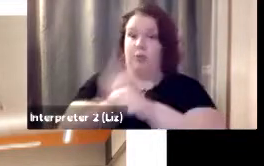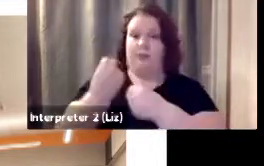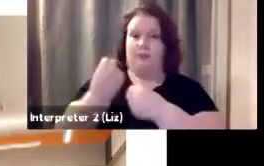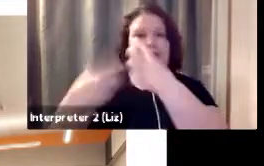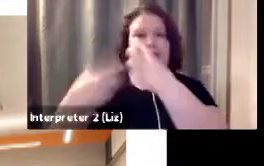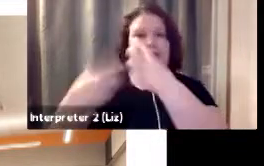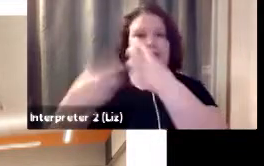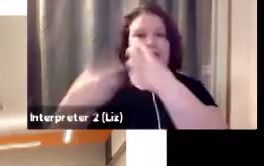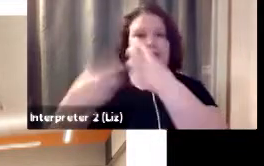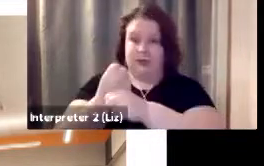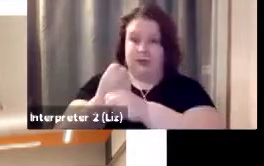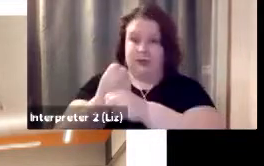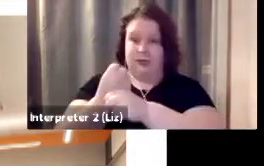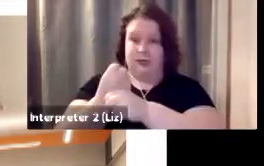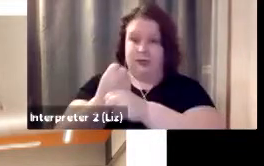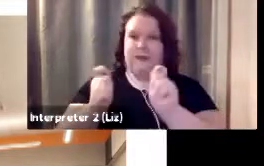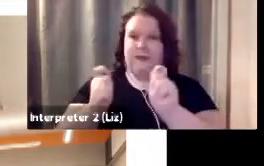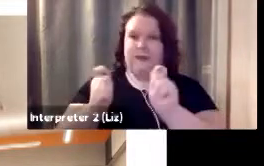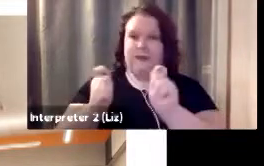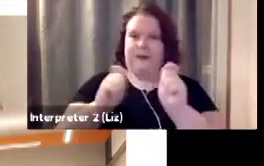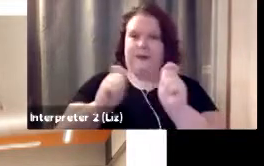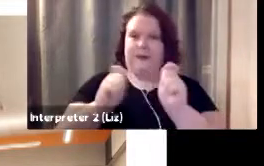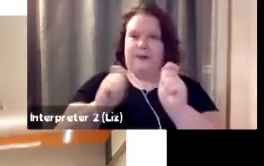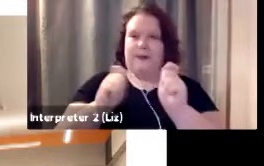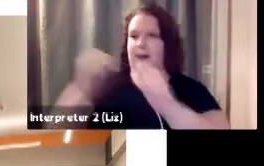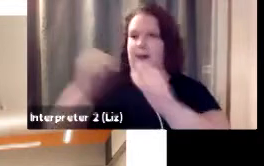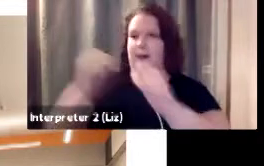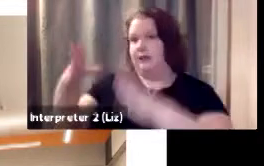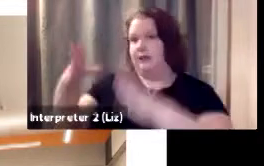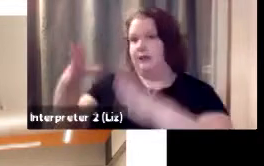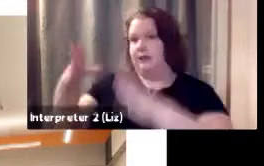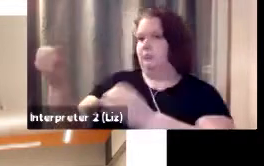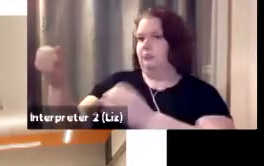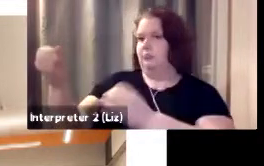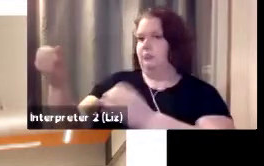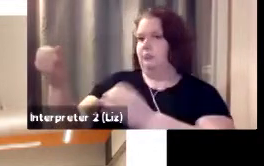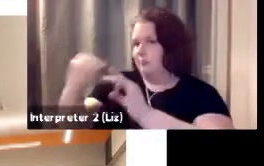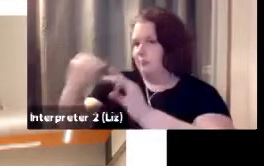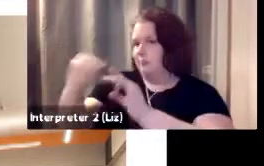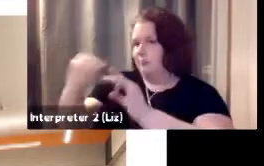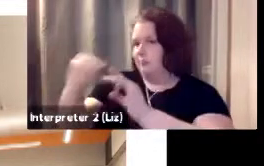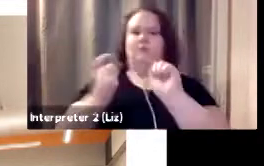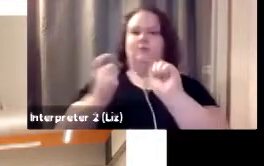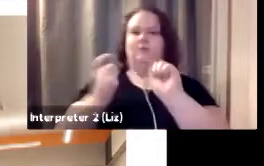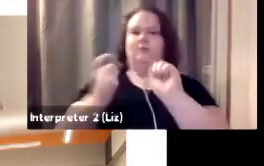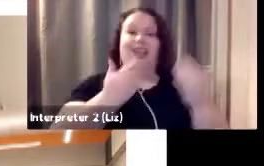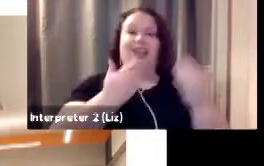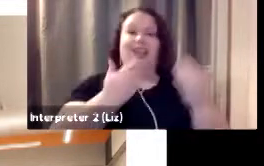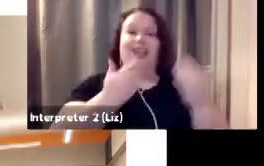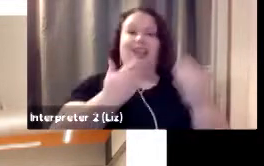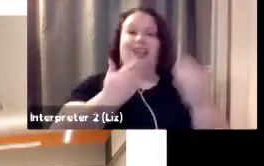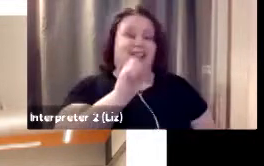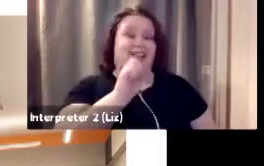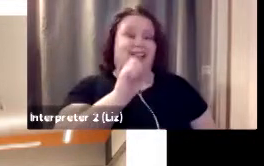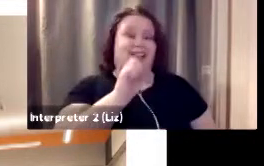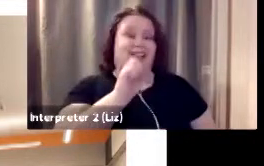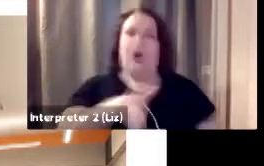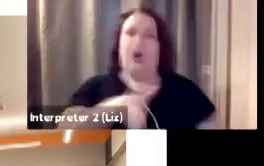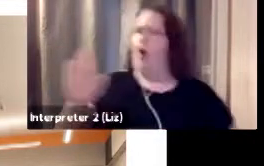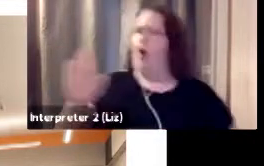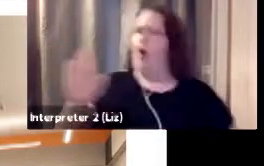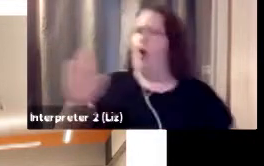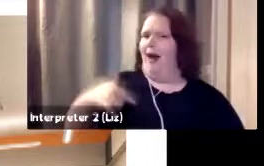continue to listen to teachers and make it better. So I just wanted to add that. Thanks, Casey. Yeah. I forgot it was a prototype, you know,